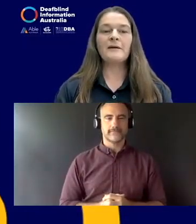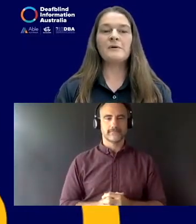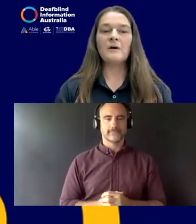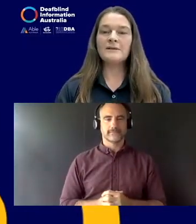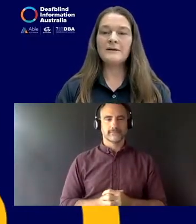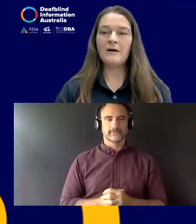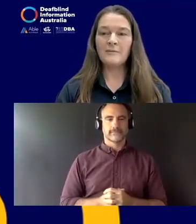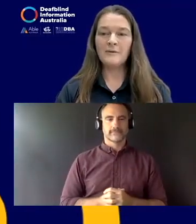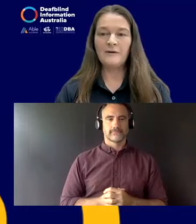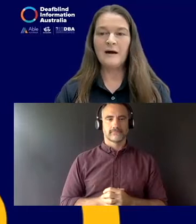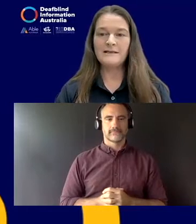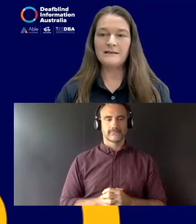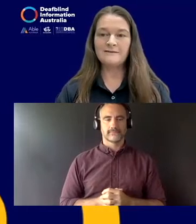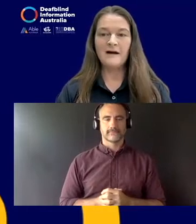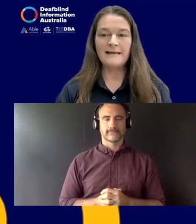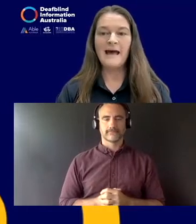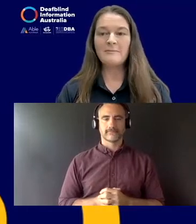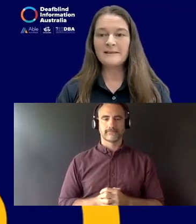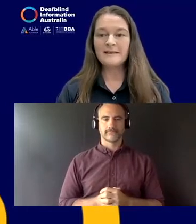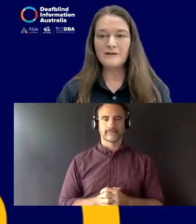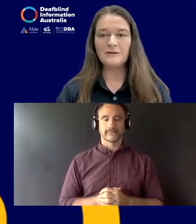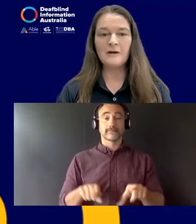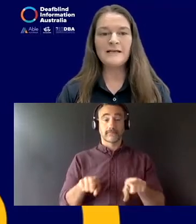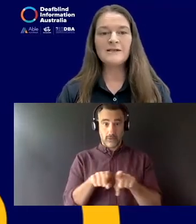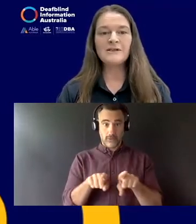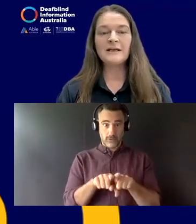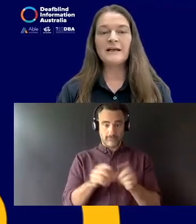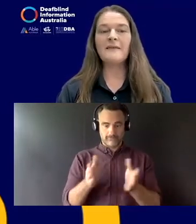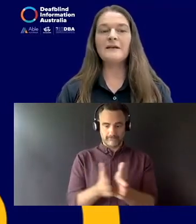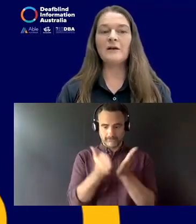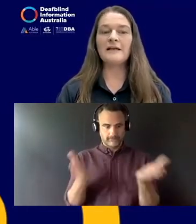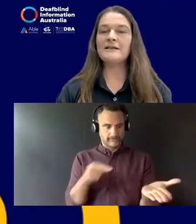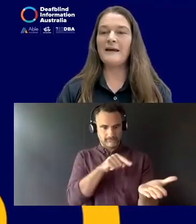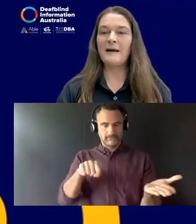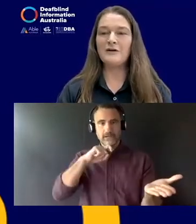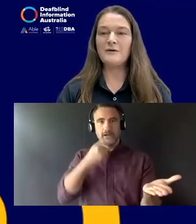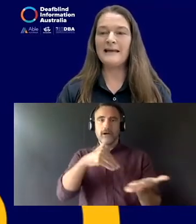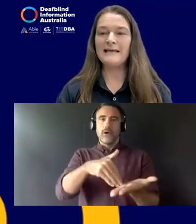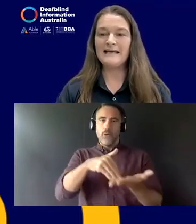It will also help you identify gaps in your knowledge and the knowledge